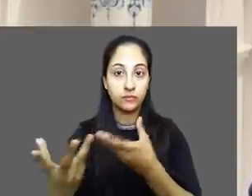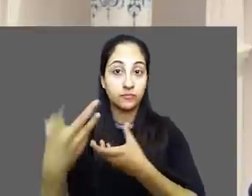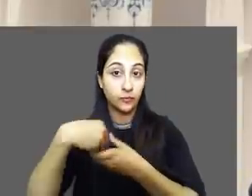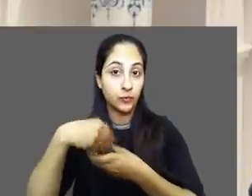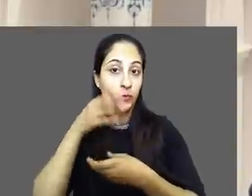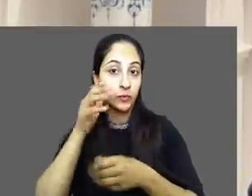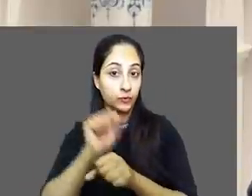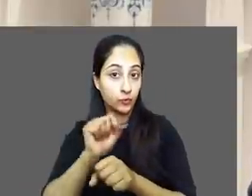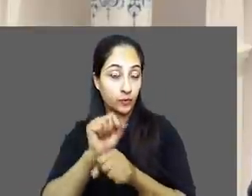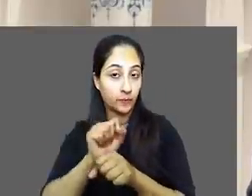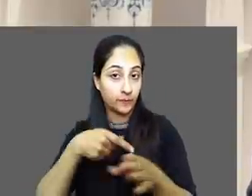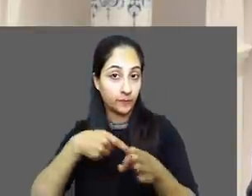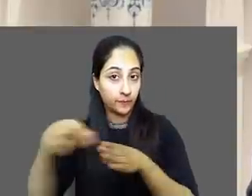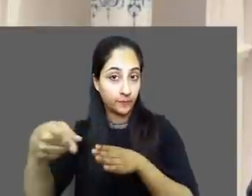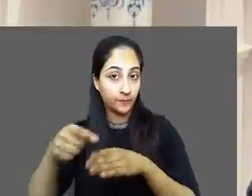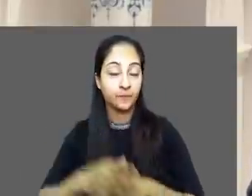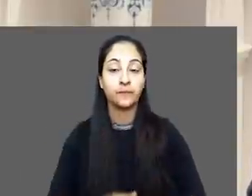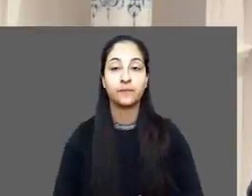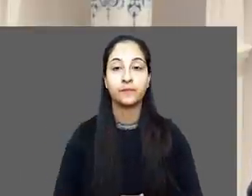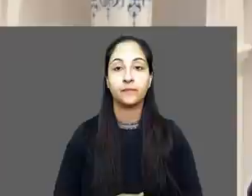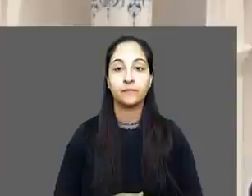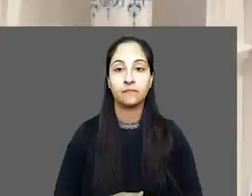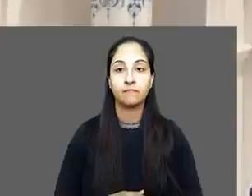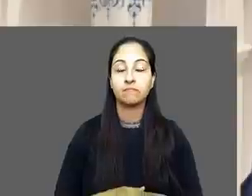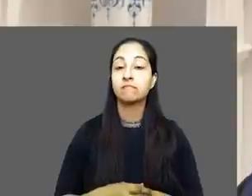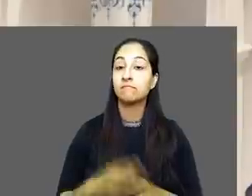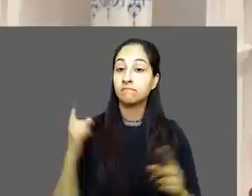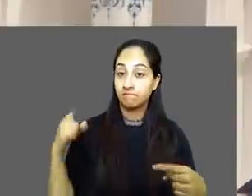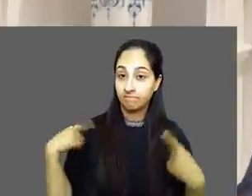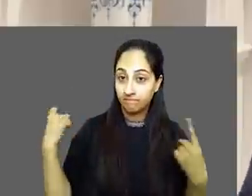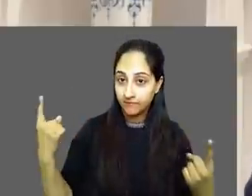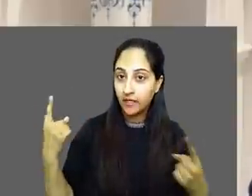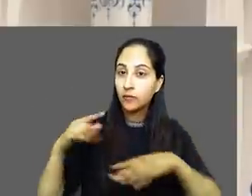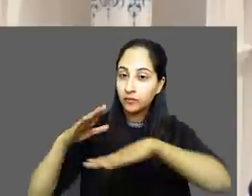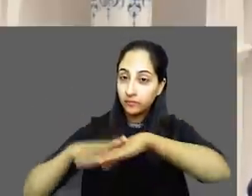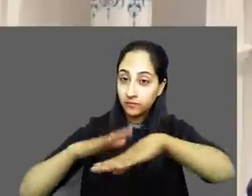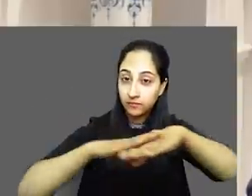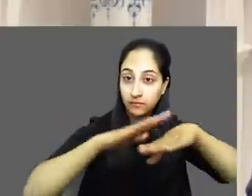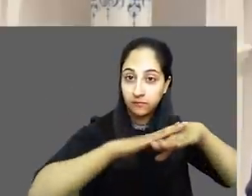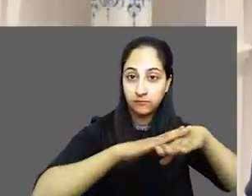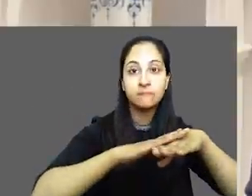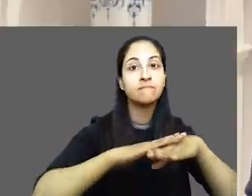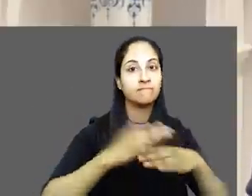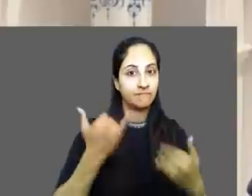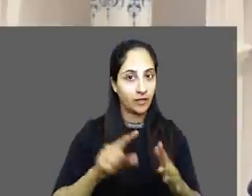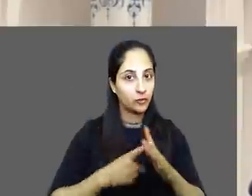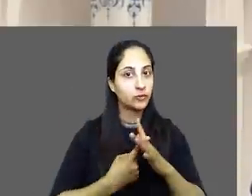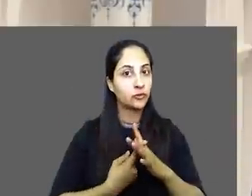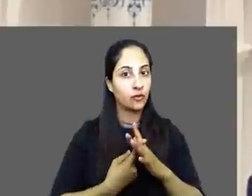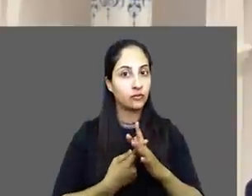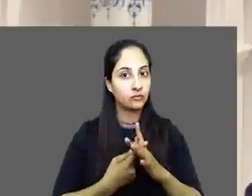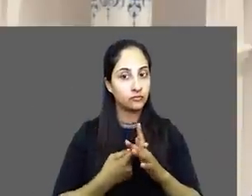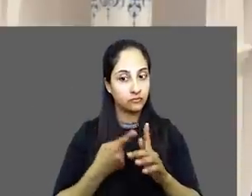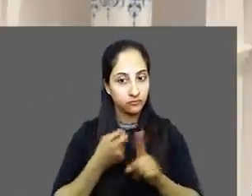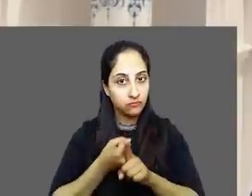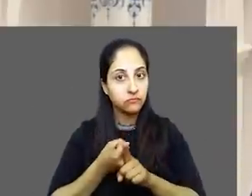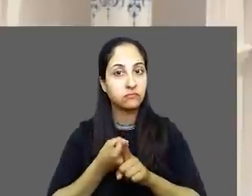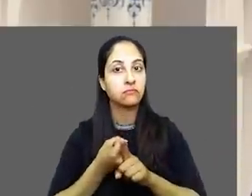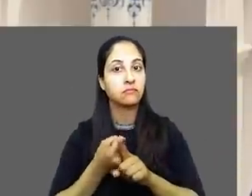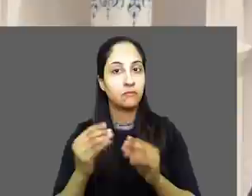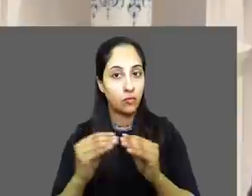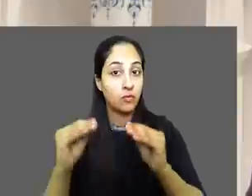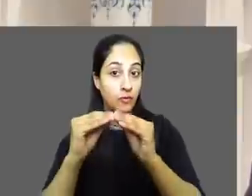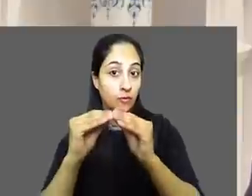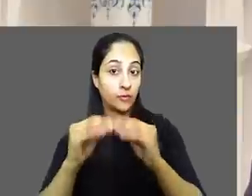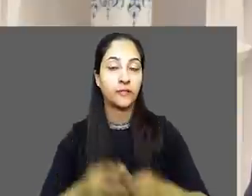is that shopping behaviors that have emerged through the pandemic are going to remain. And I bring that up